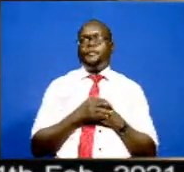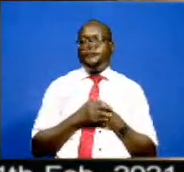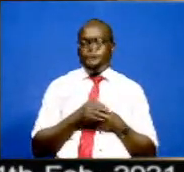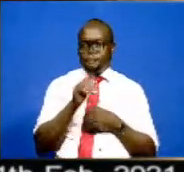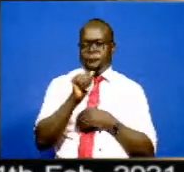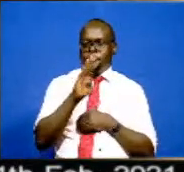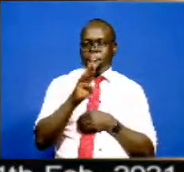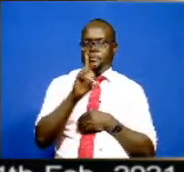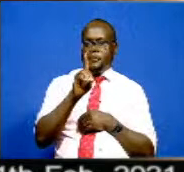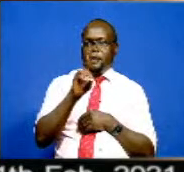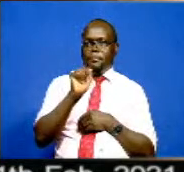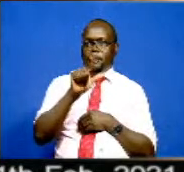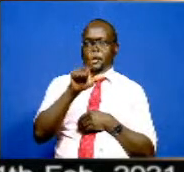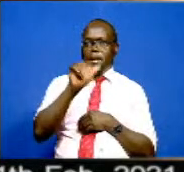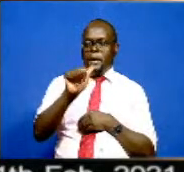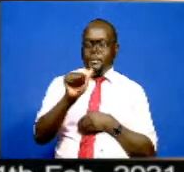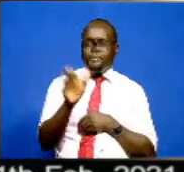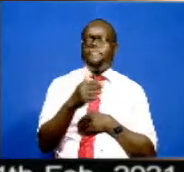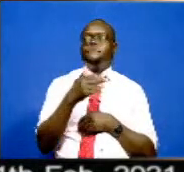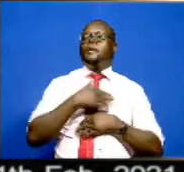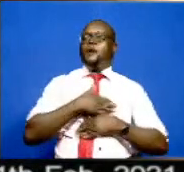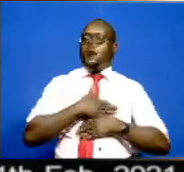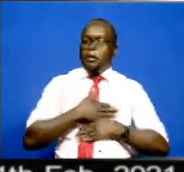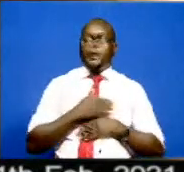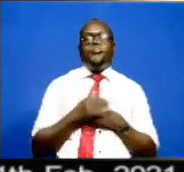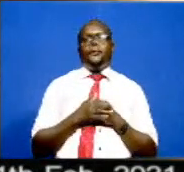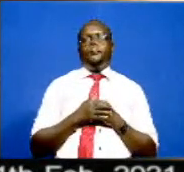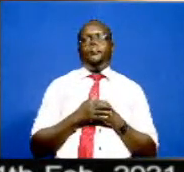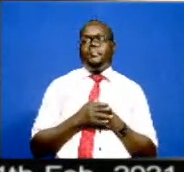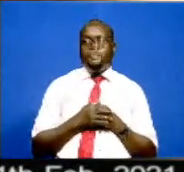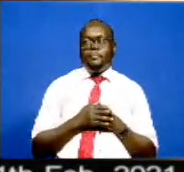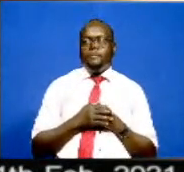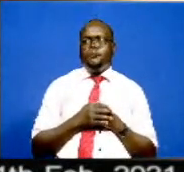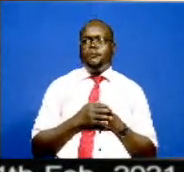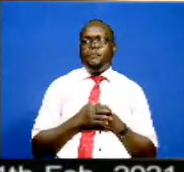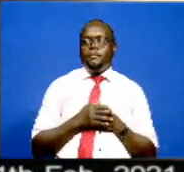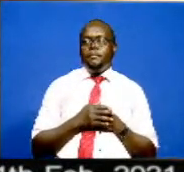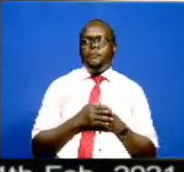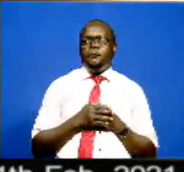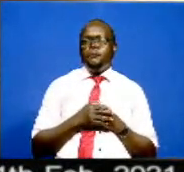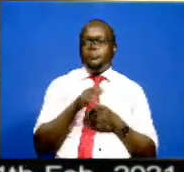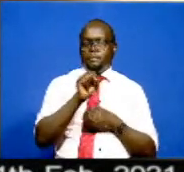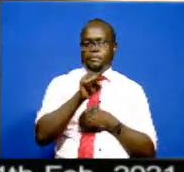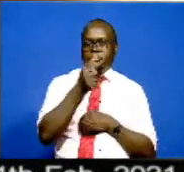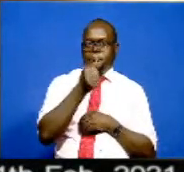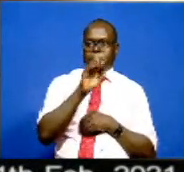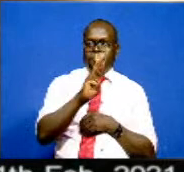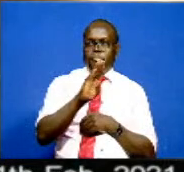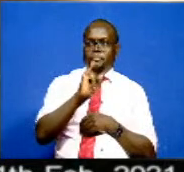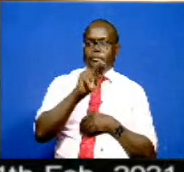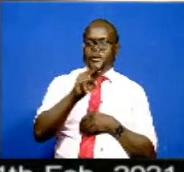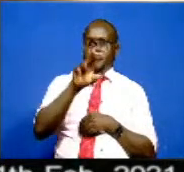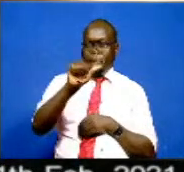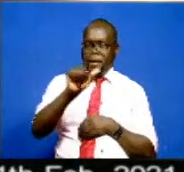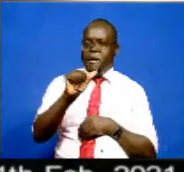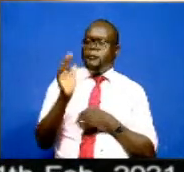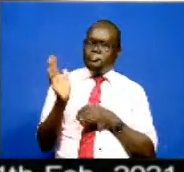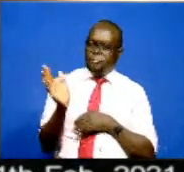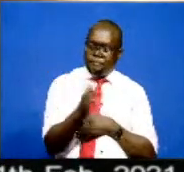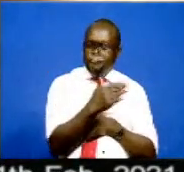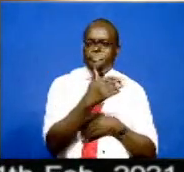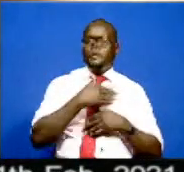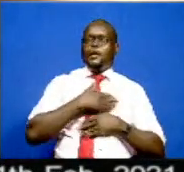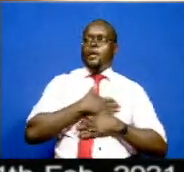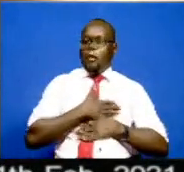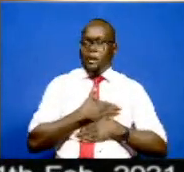Abdallah Mwashetani, MP. The Honorable Maito Sabina Wanjiro Chege, MP. The